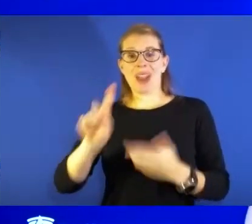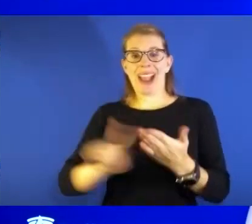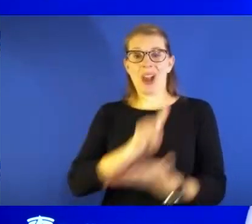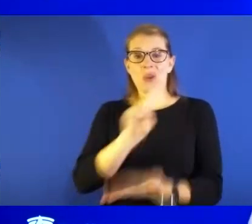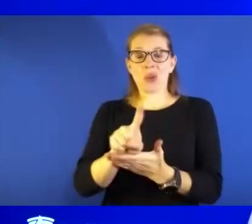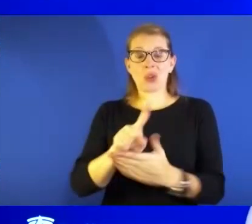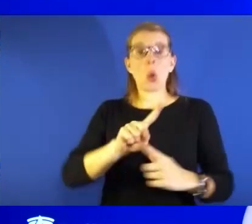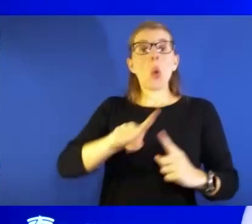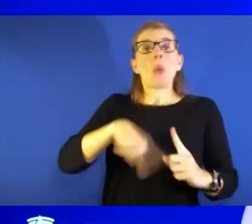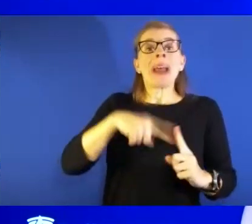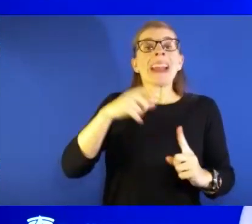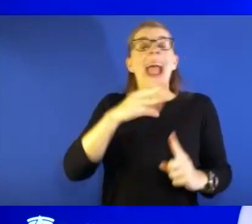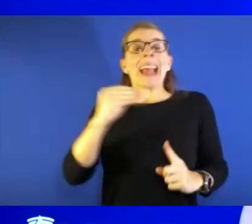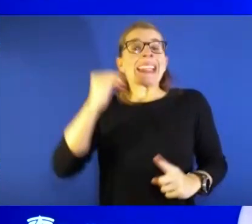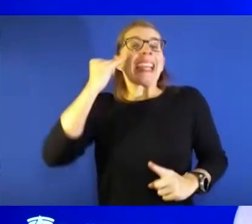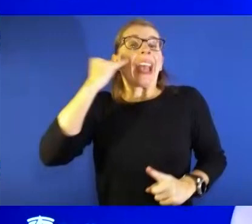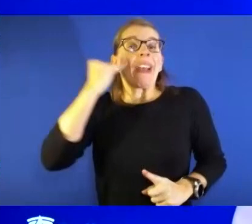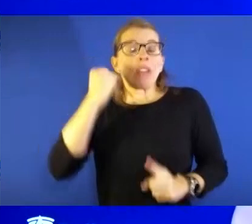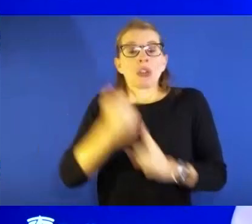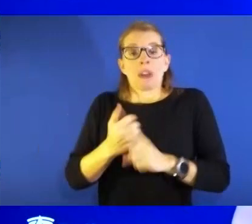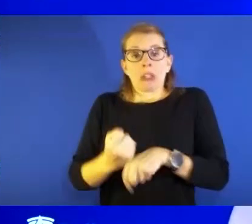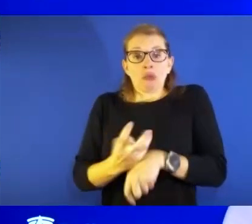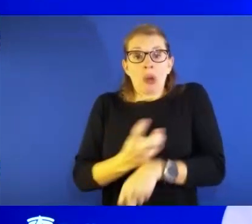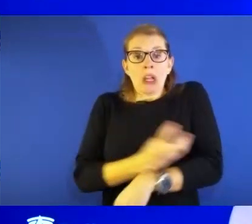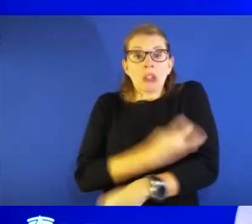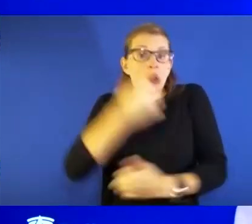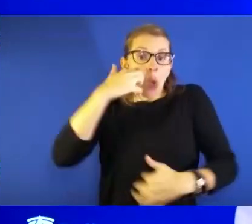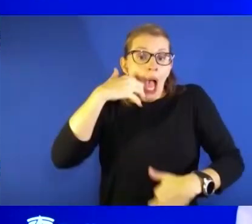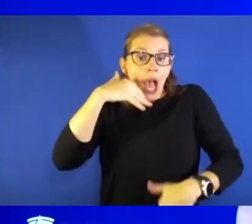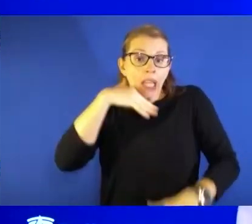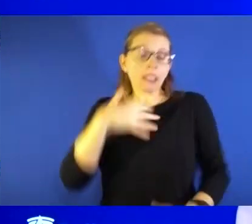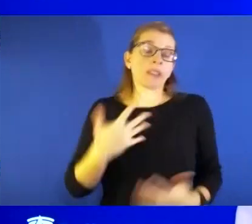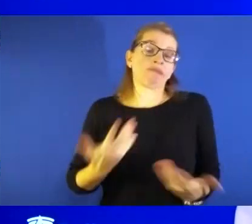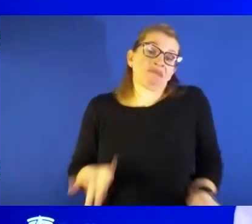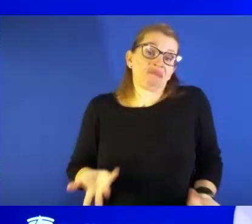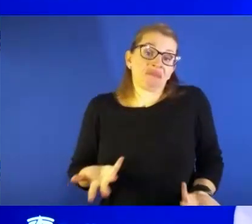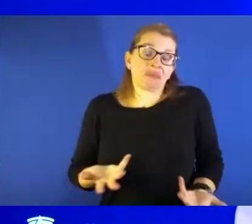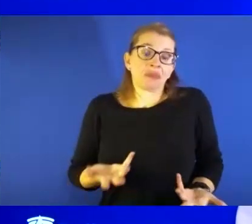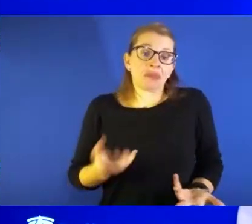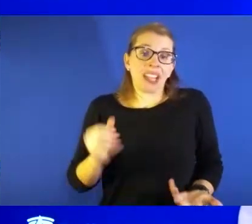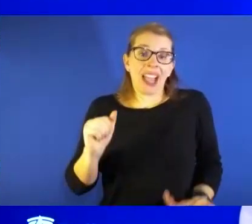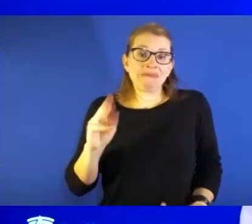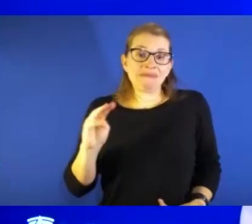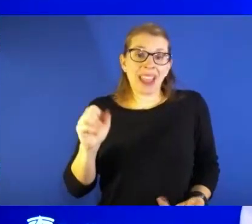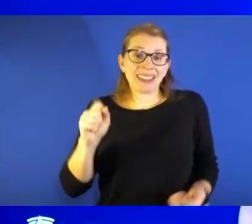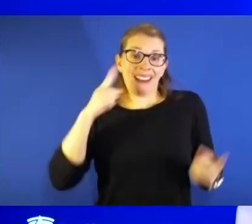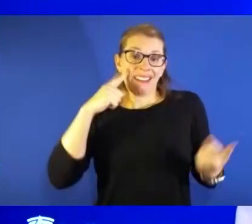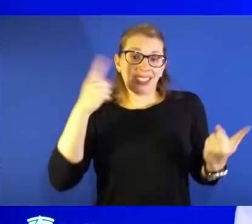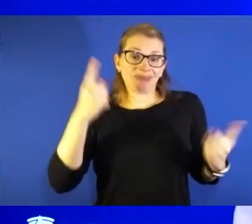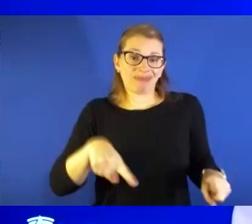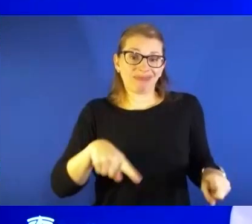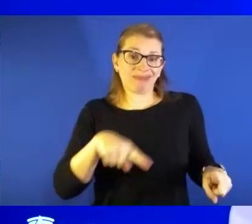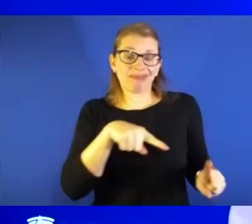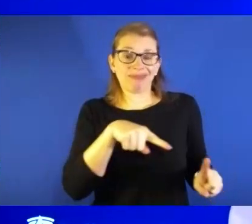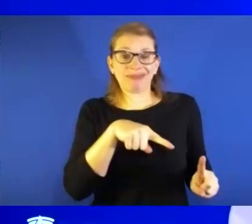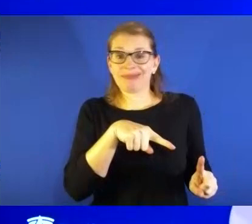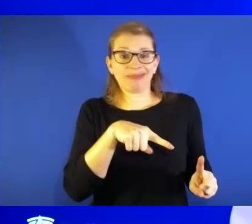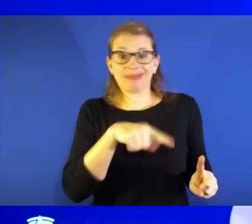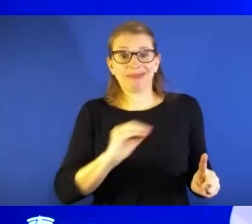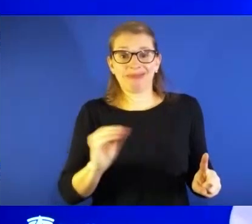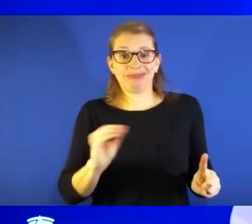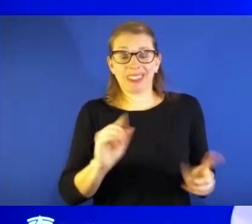if you are having the chills, the sweats, things of that nature. But to Amanda's point, I don't know that there's really been anything